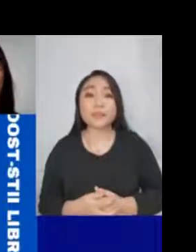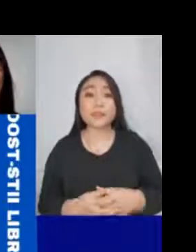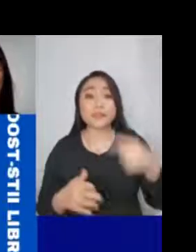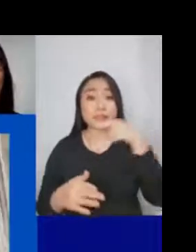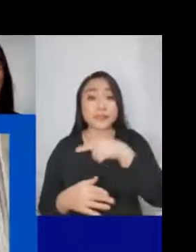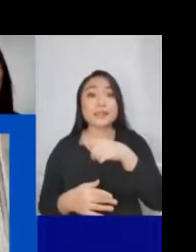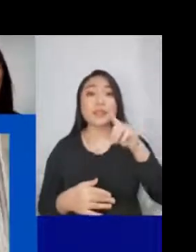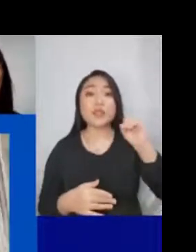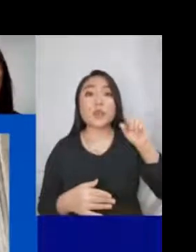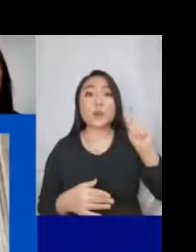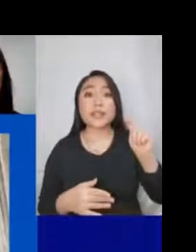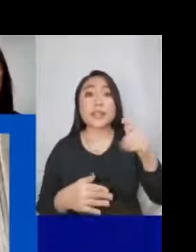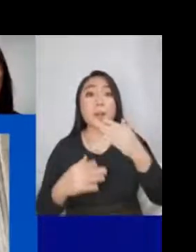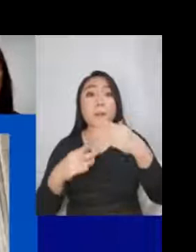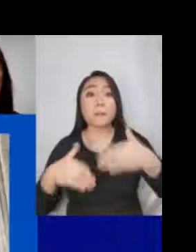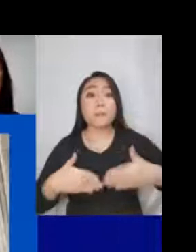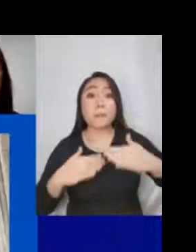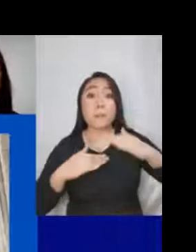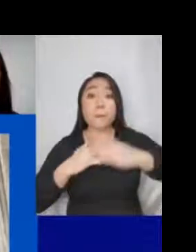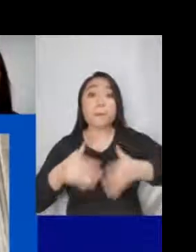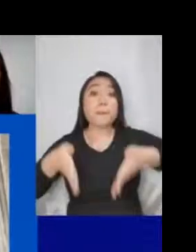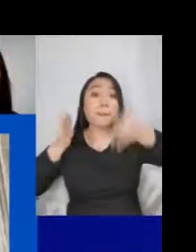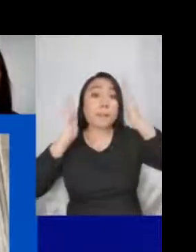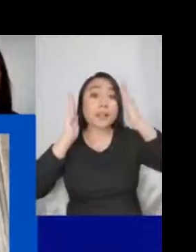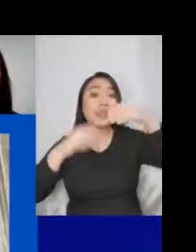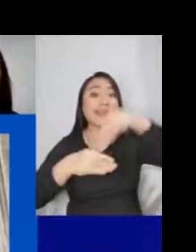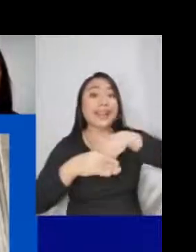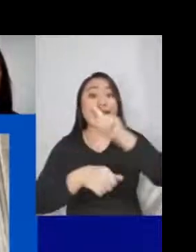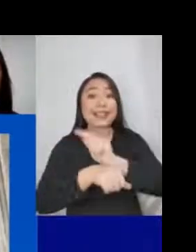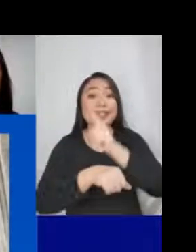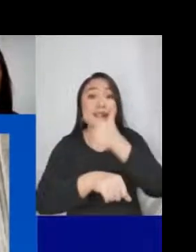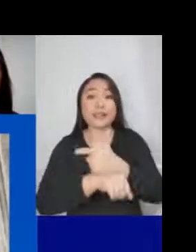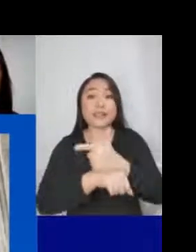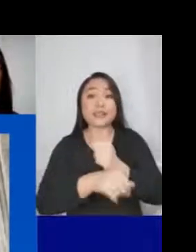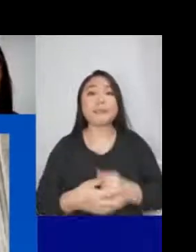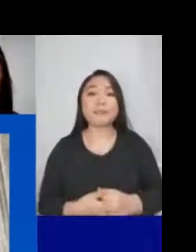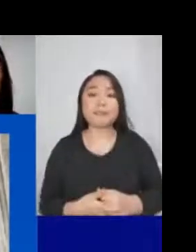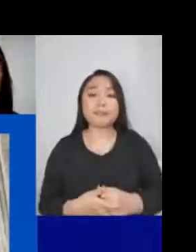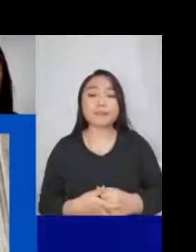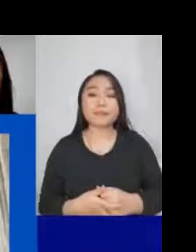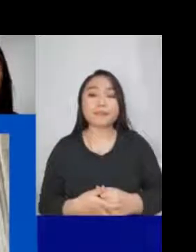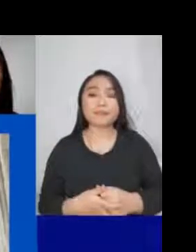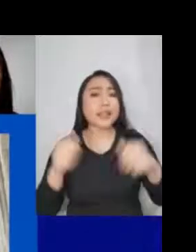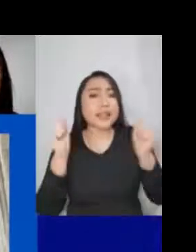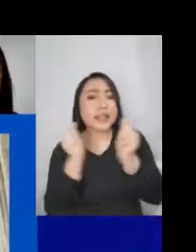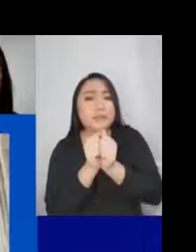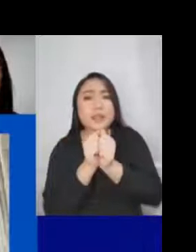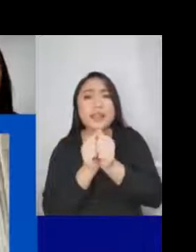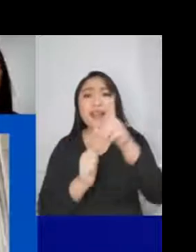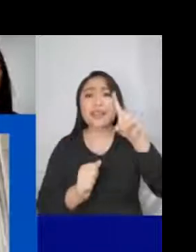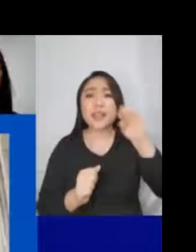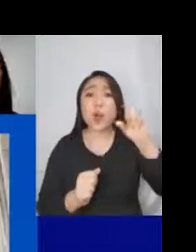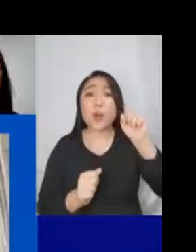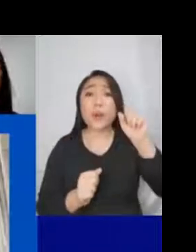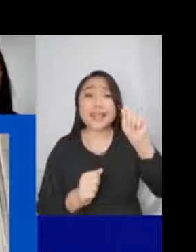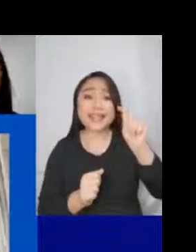DOST-STII. This is DOST-STII building located at the DOST compound in Bicutan, Taguig City.